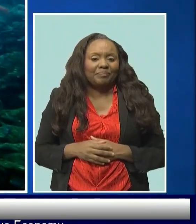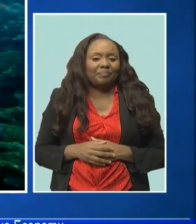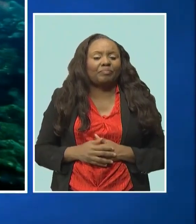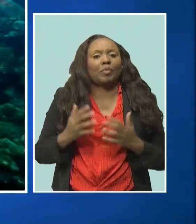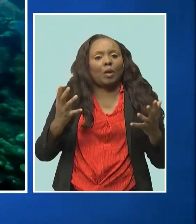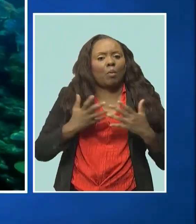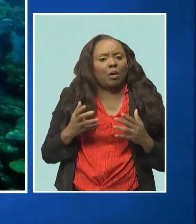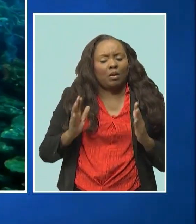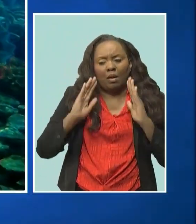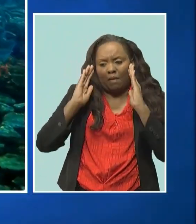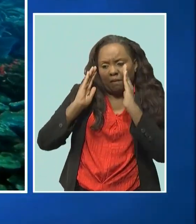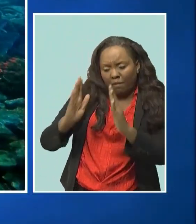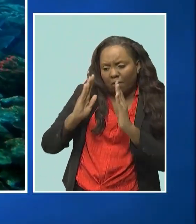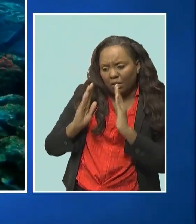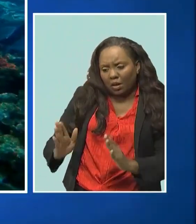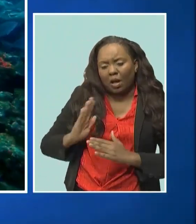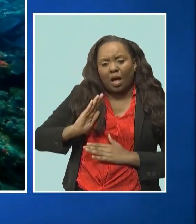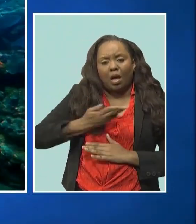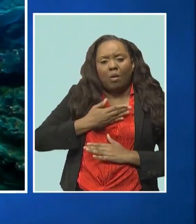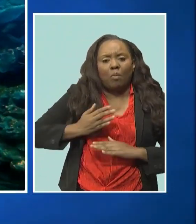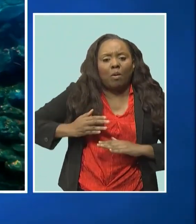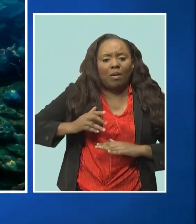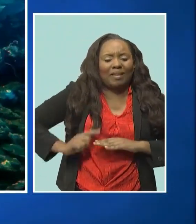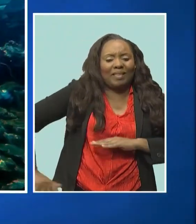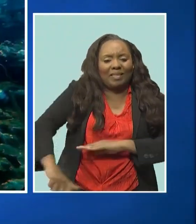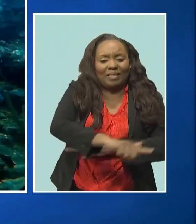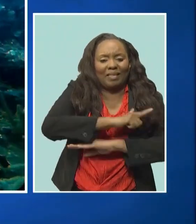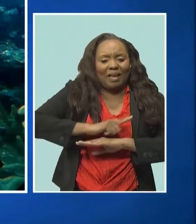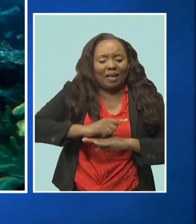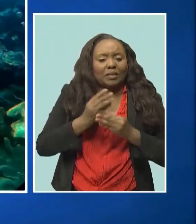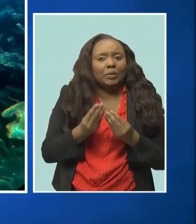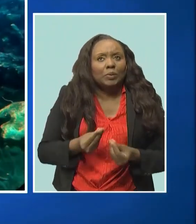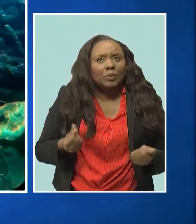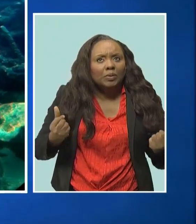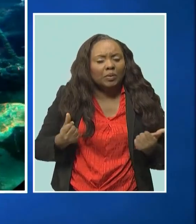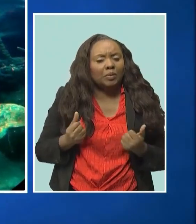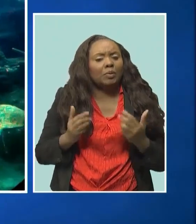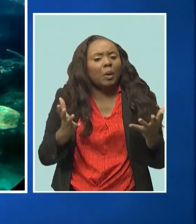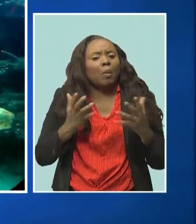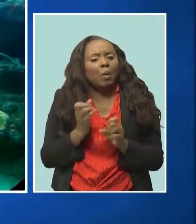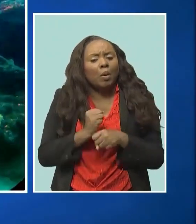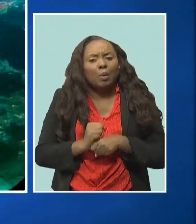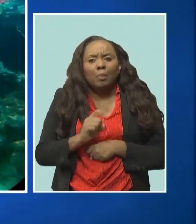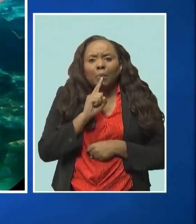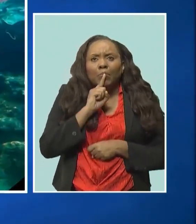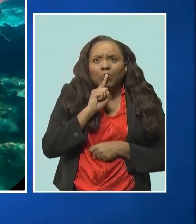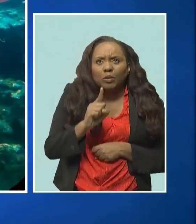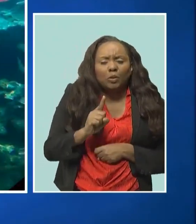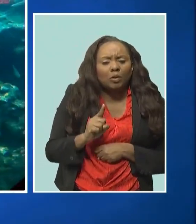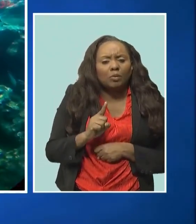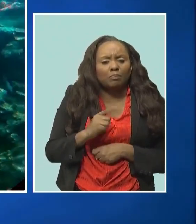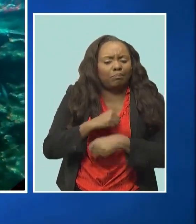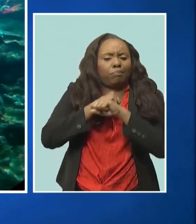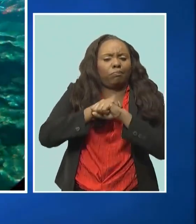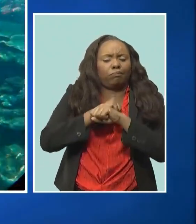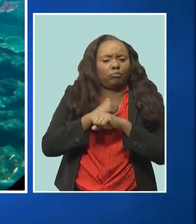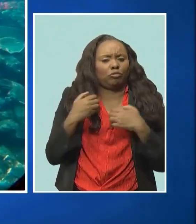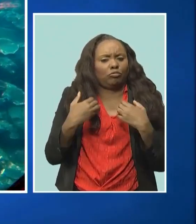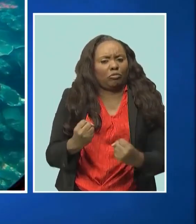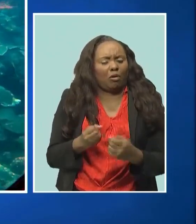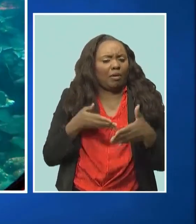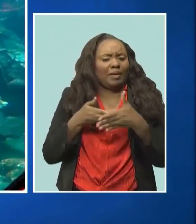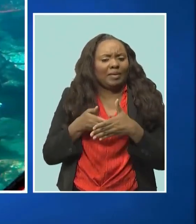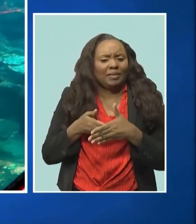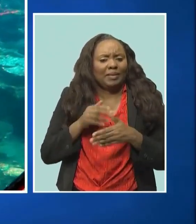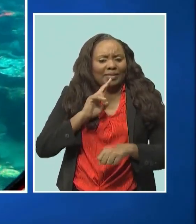on land-based solutions that will prevent the vagaries of climate change and natural disasters. And one of